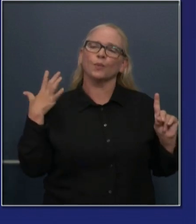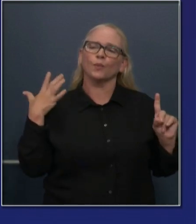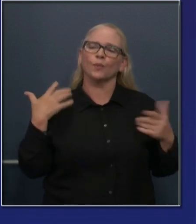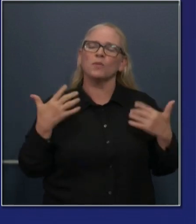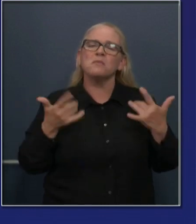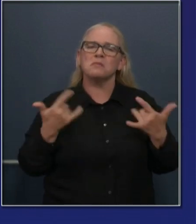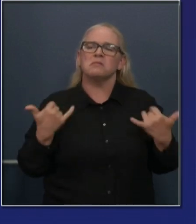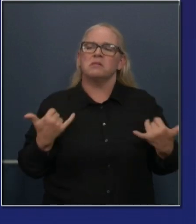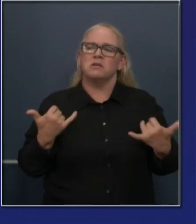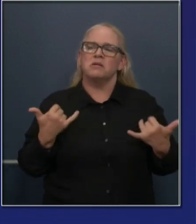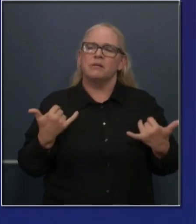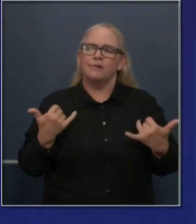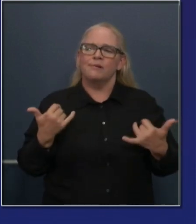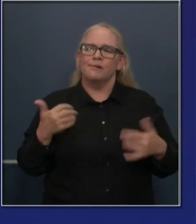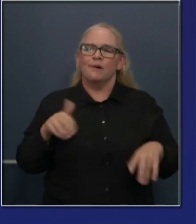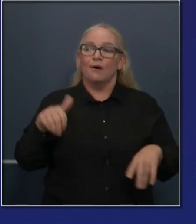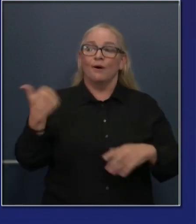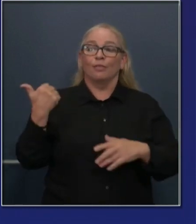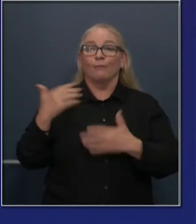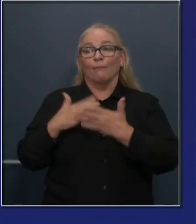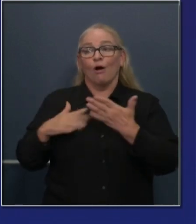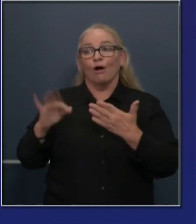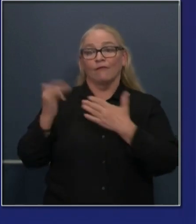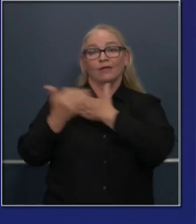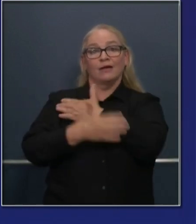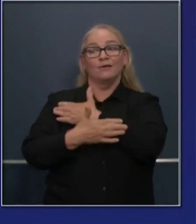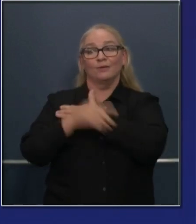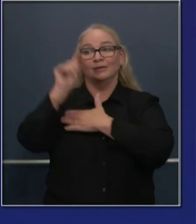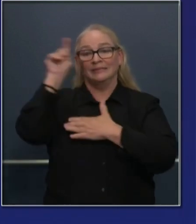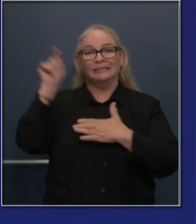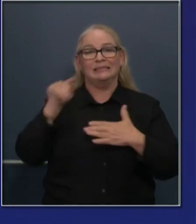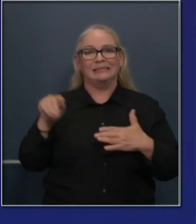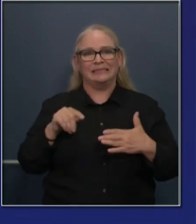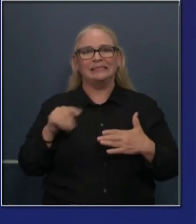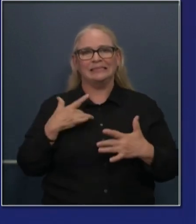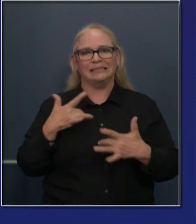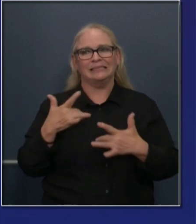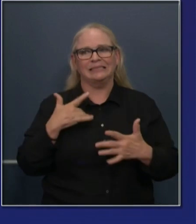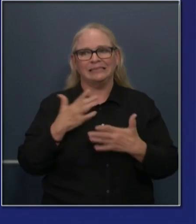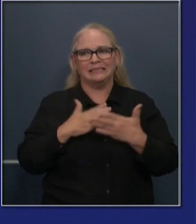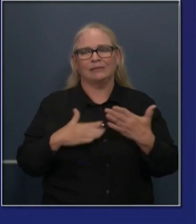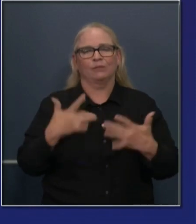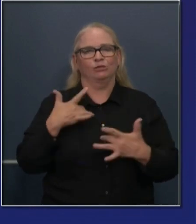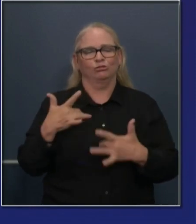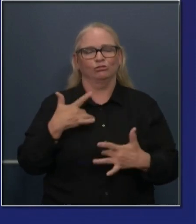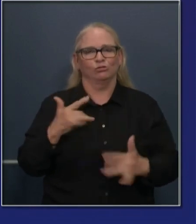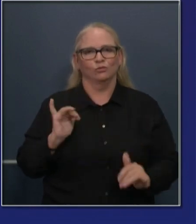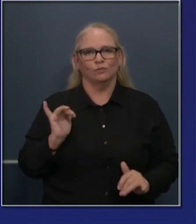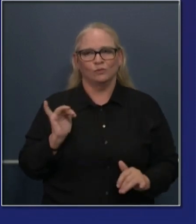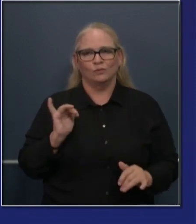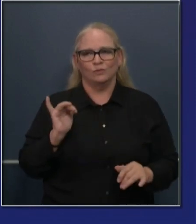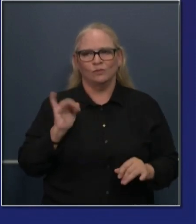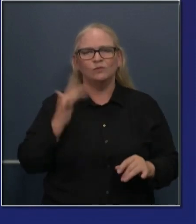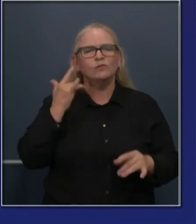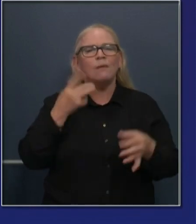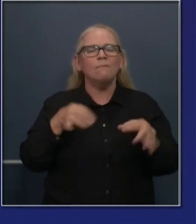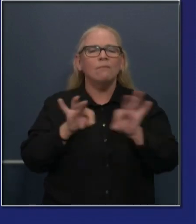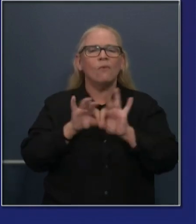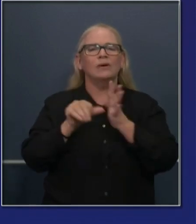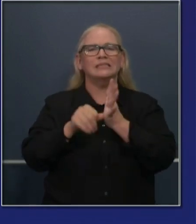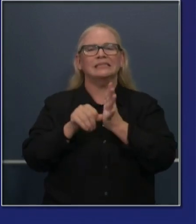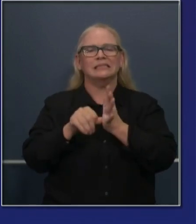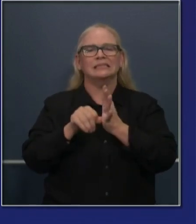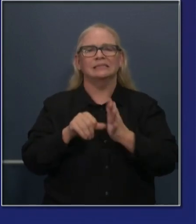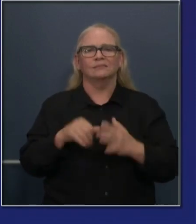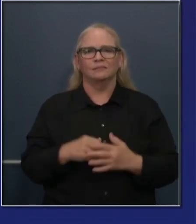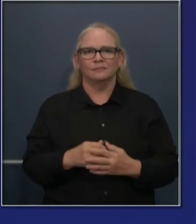Stanislaus, and other parts of the state, the ICU question becomes a more important and impactful one to